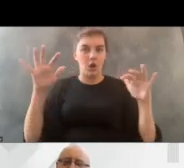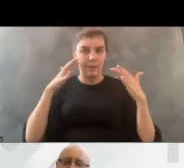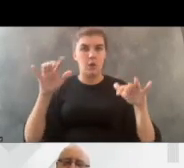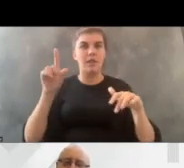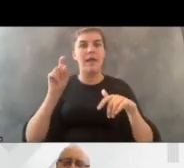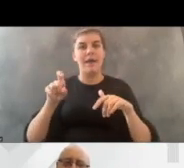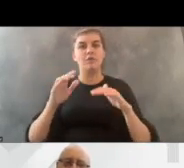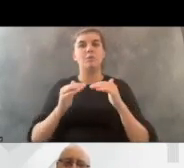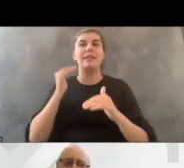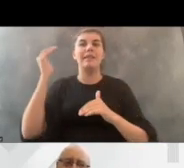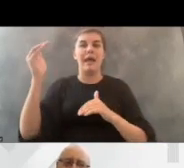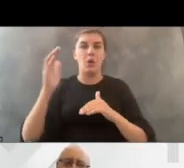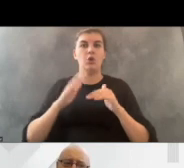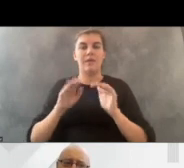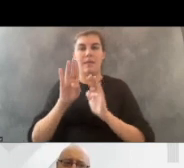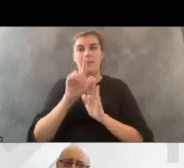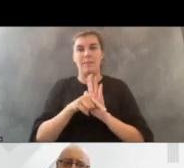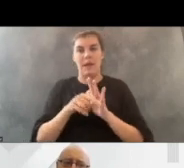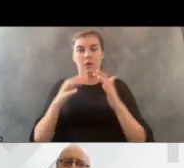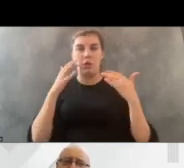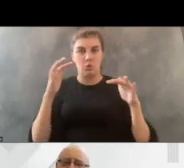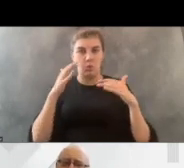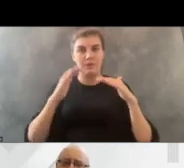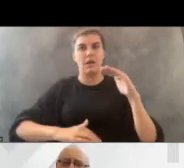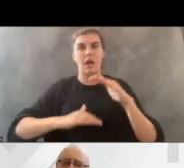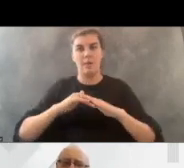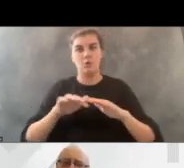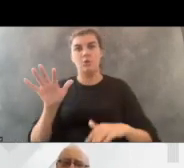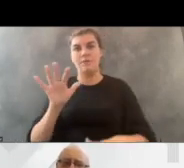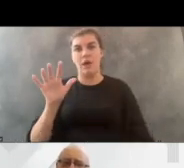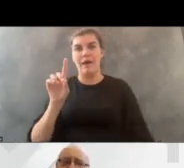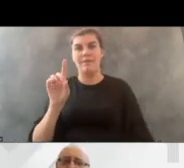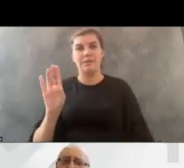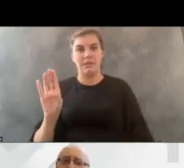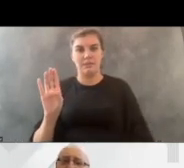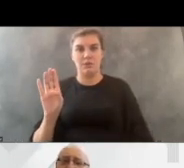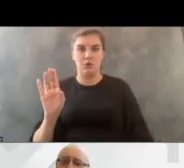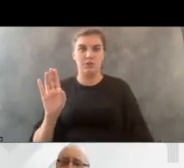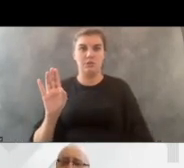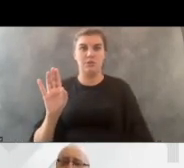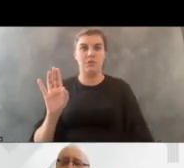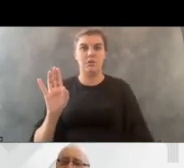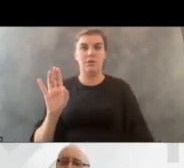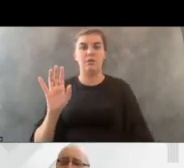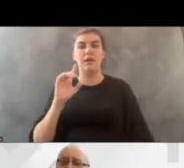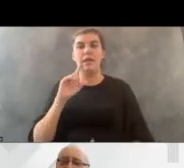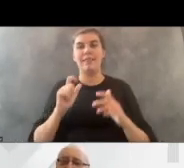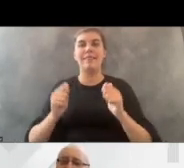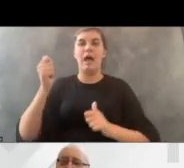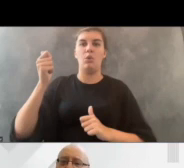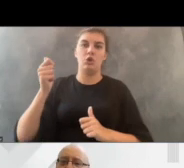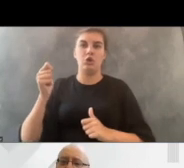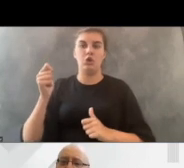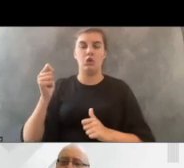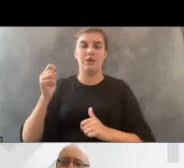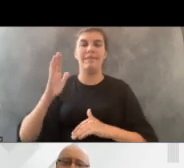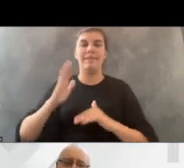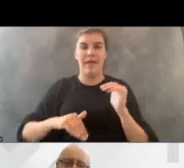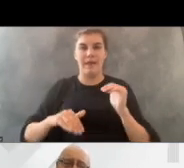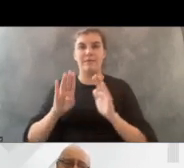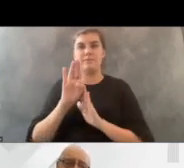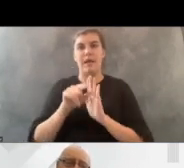communicates the operating mode of the traffic control signal. Where traffic control signals or pedestrian hybrid beacons are activated